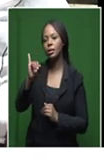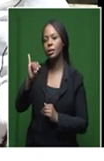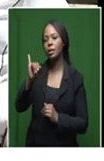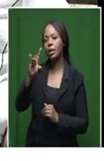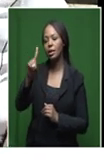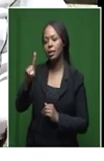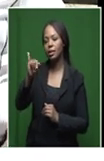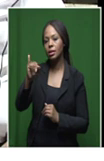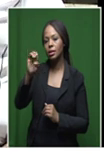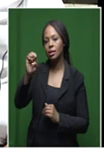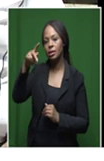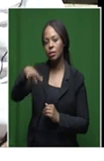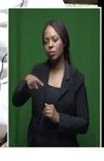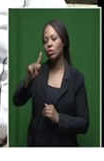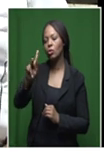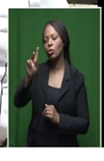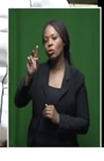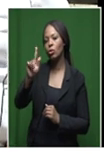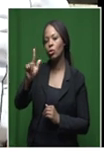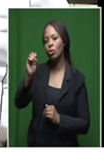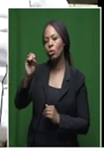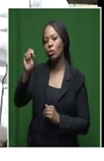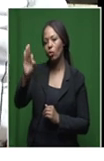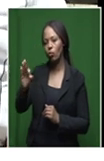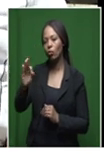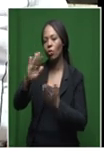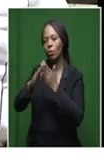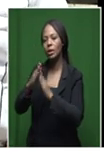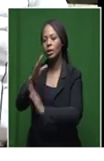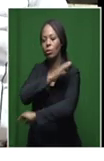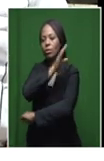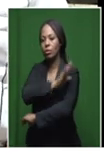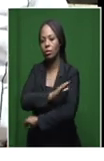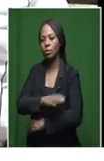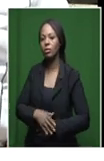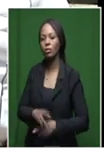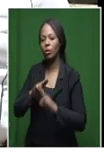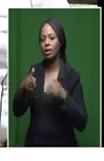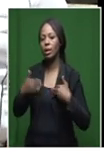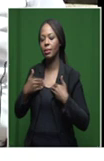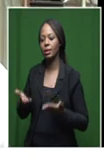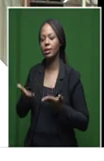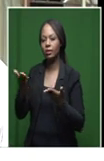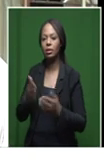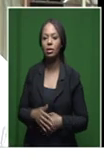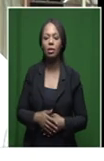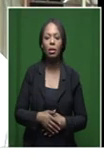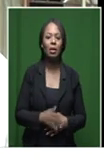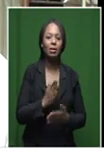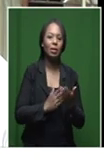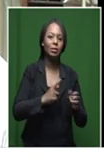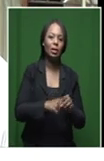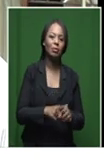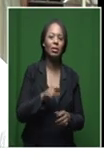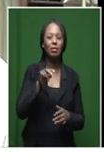depends on your lucky day. It depends on your bad day. Like I say, sometimes you come there at 7,